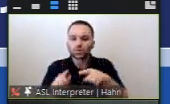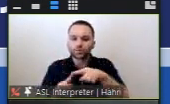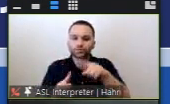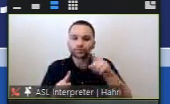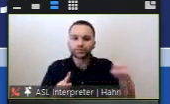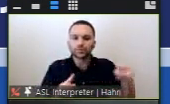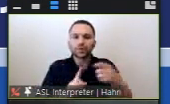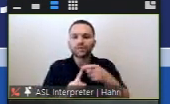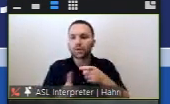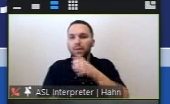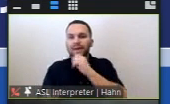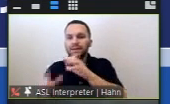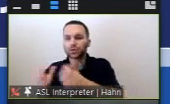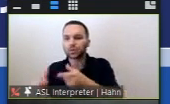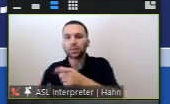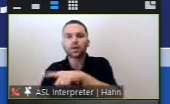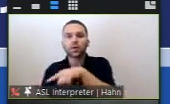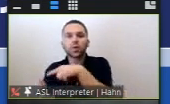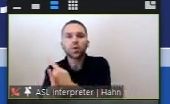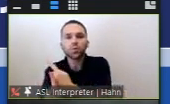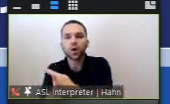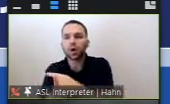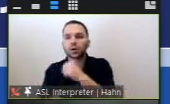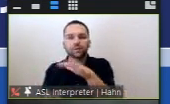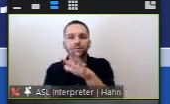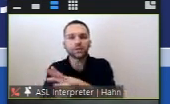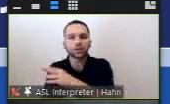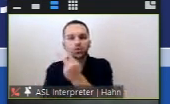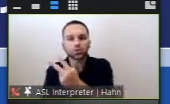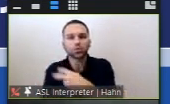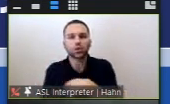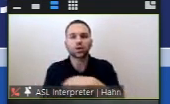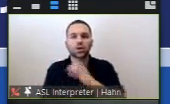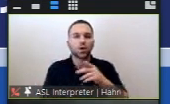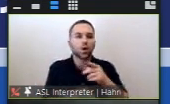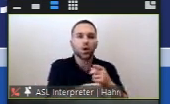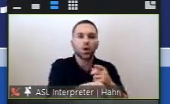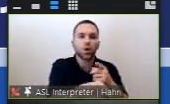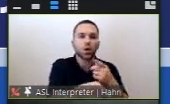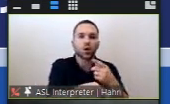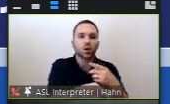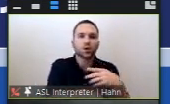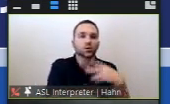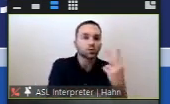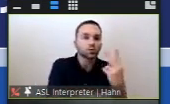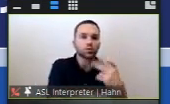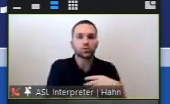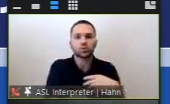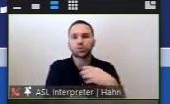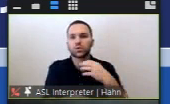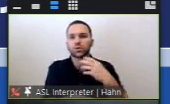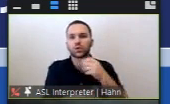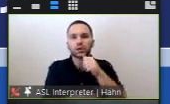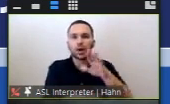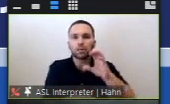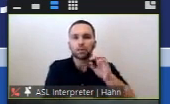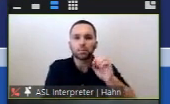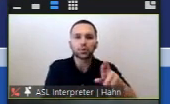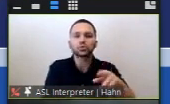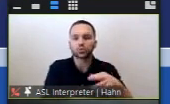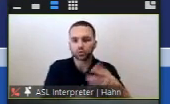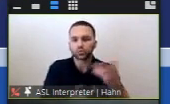received one vaccine versus another. But again, we want you to have access to the same data that we have access to and that we are looking at. Next slide,